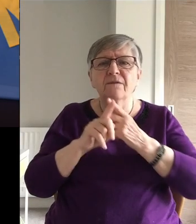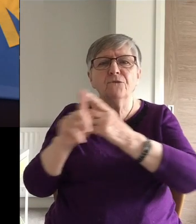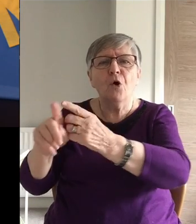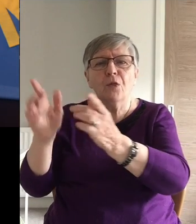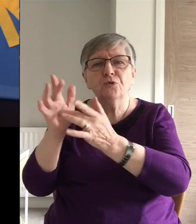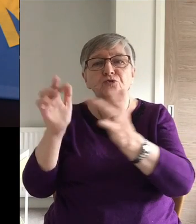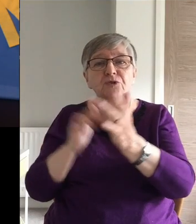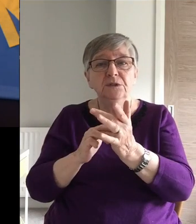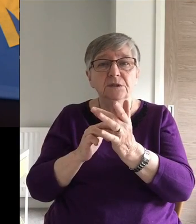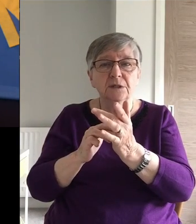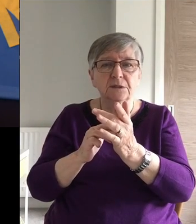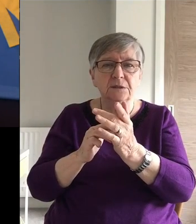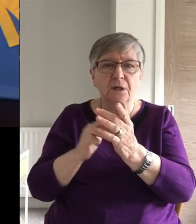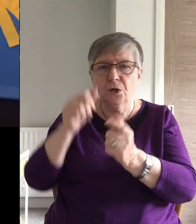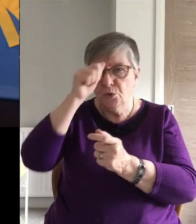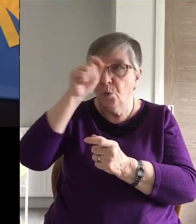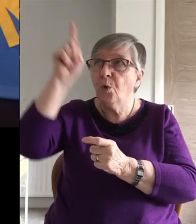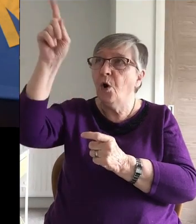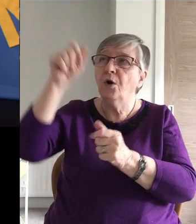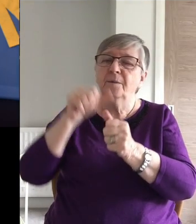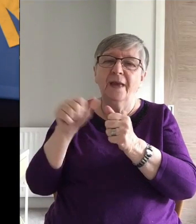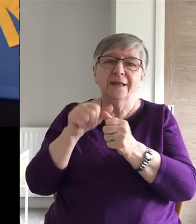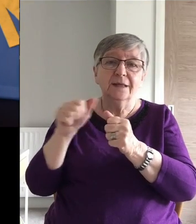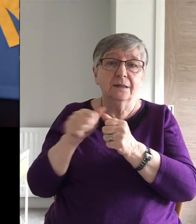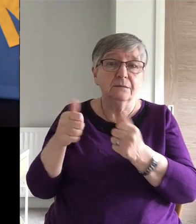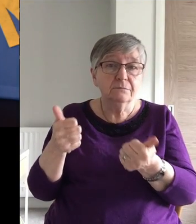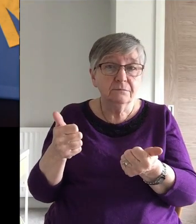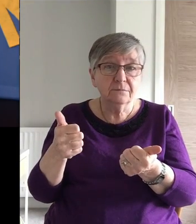Who wants to follow Jesus and get to know God better?